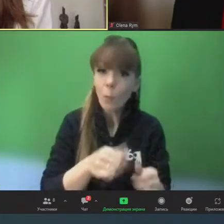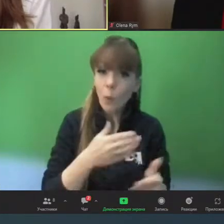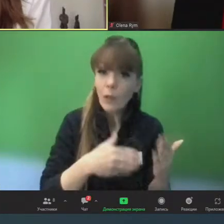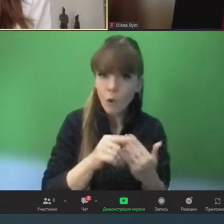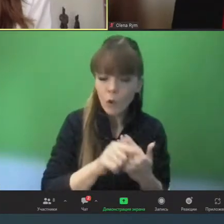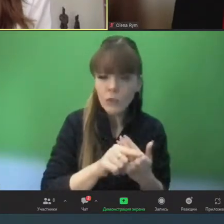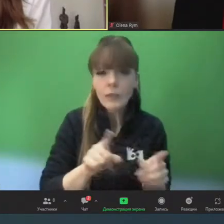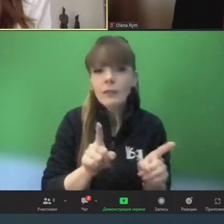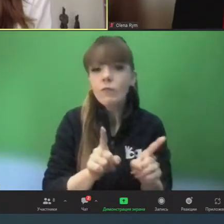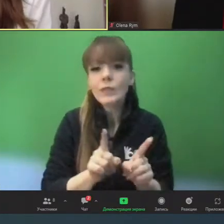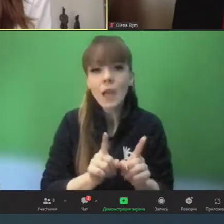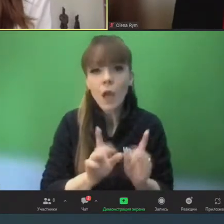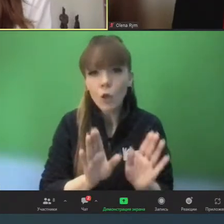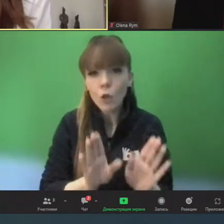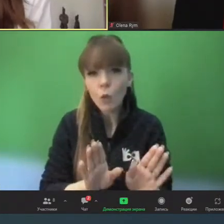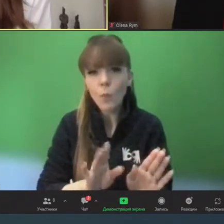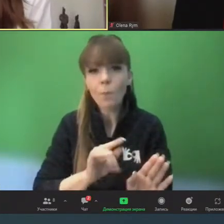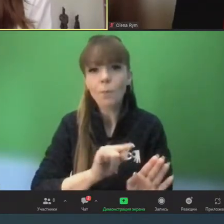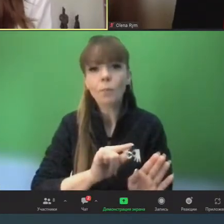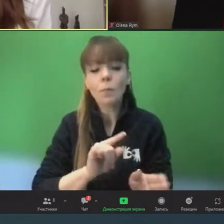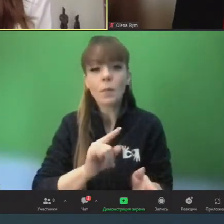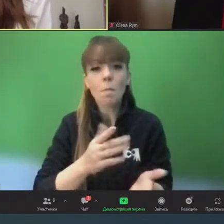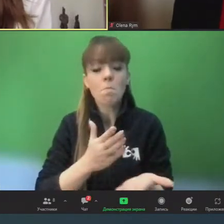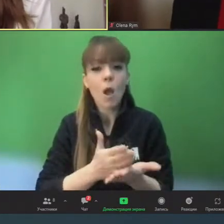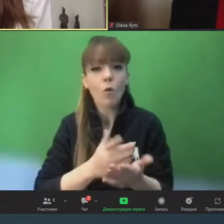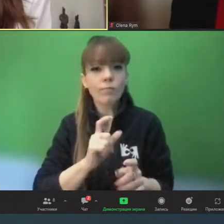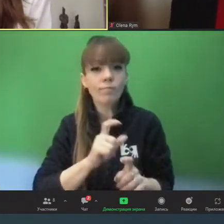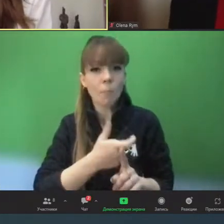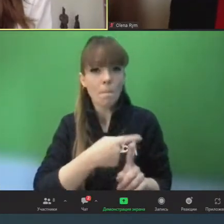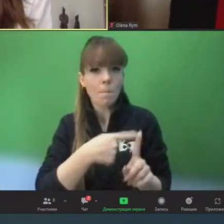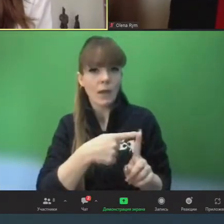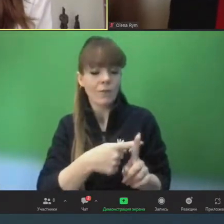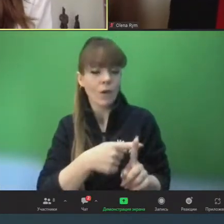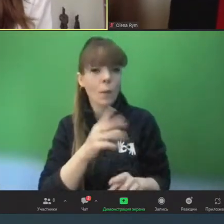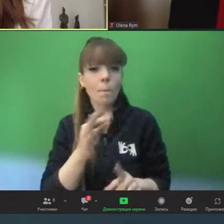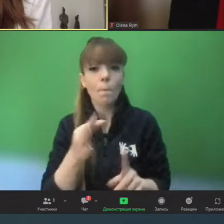aboard. Persons with disabilities, of course,